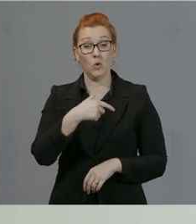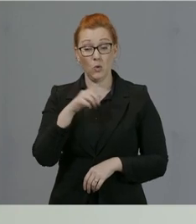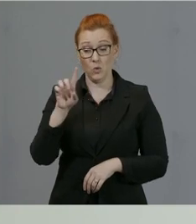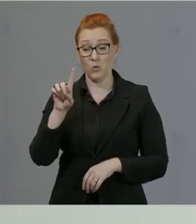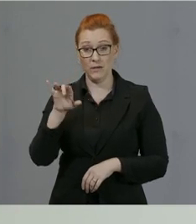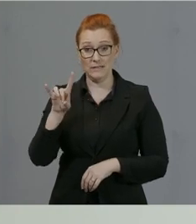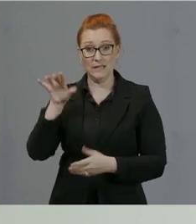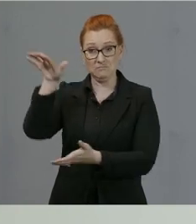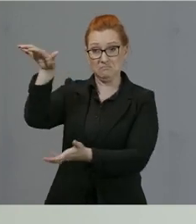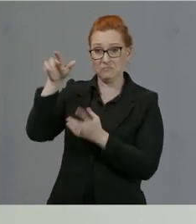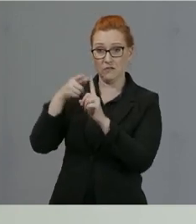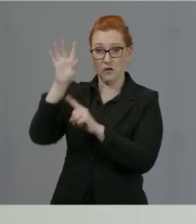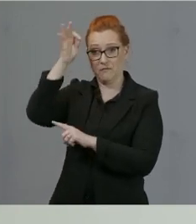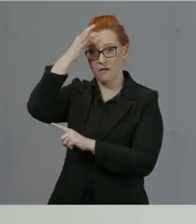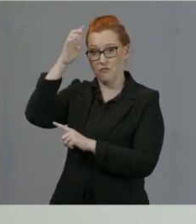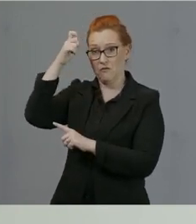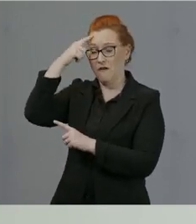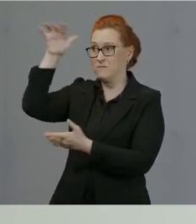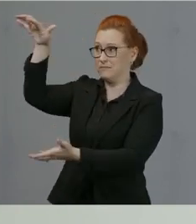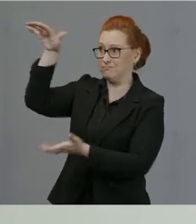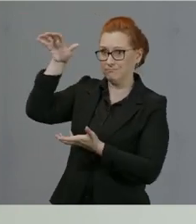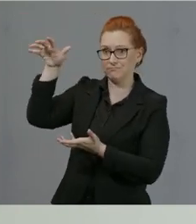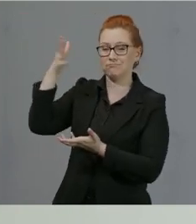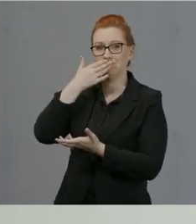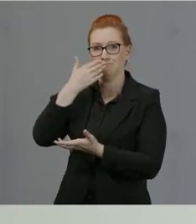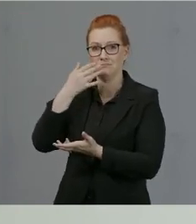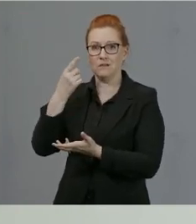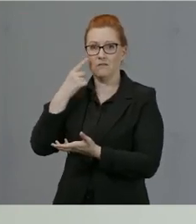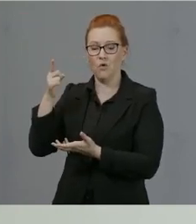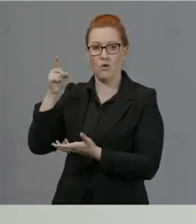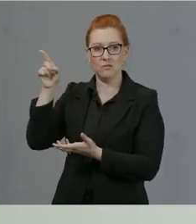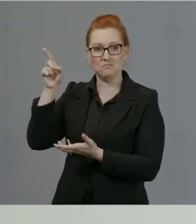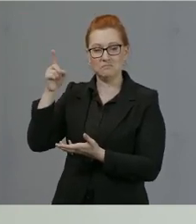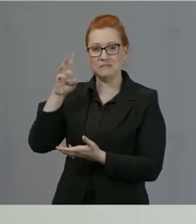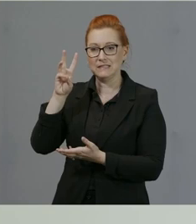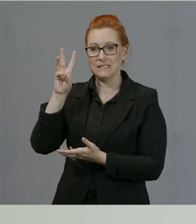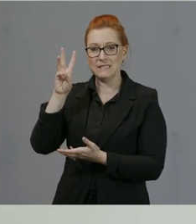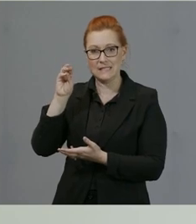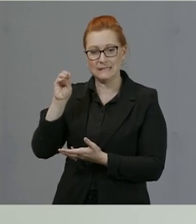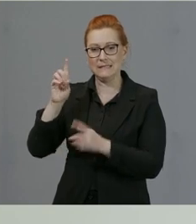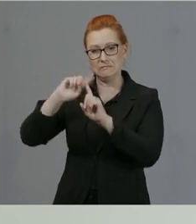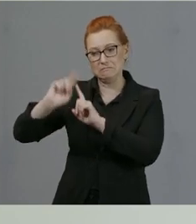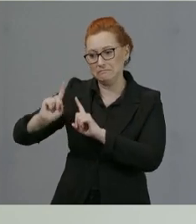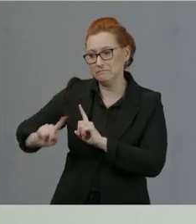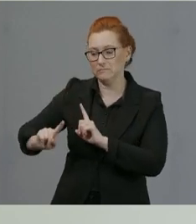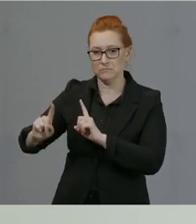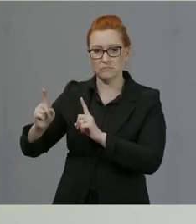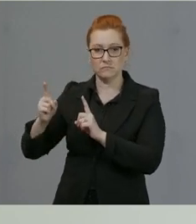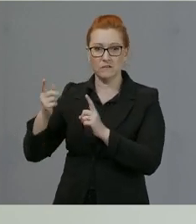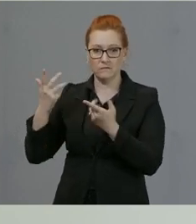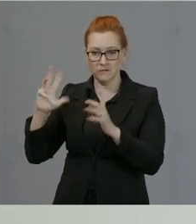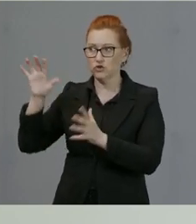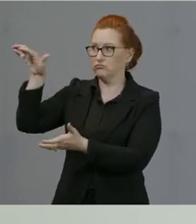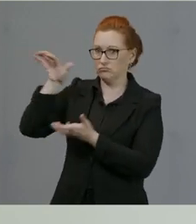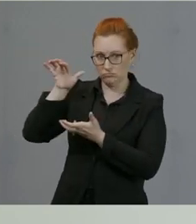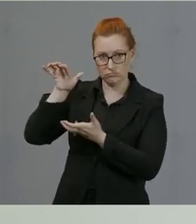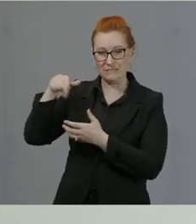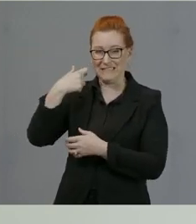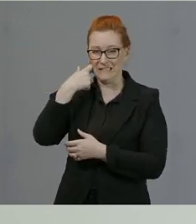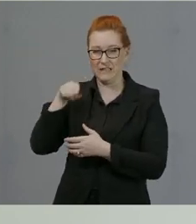thank the federal government for procuring 60 of those, putting them on contract. Received the first shipment of goods